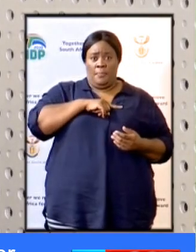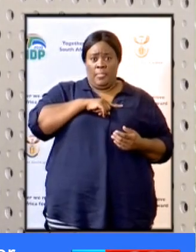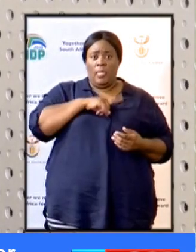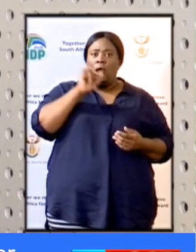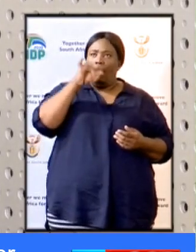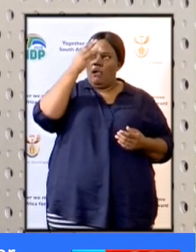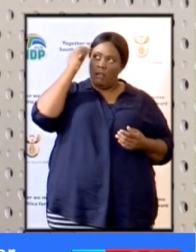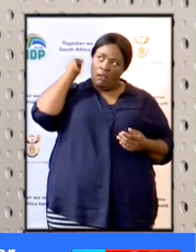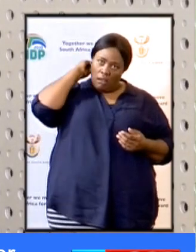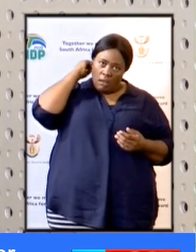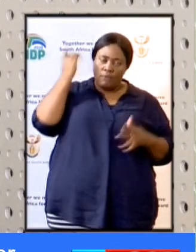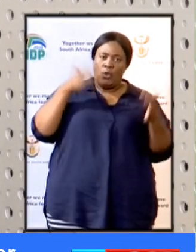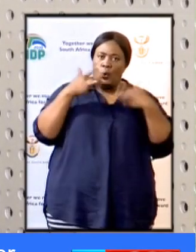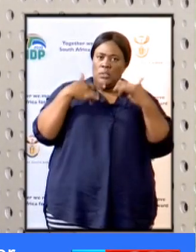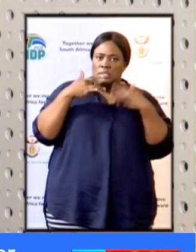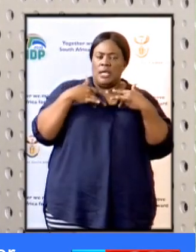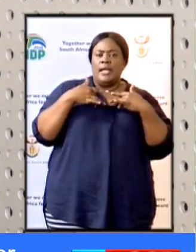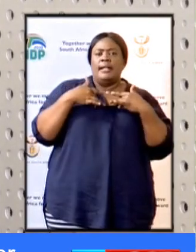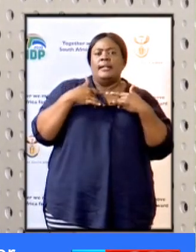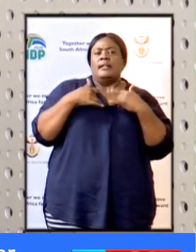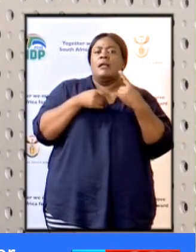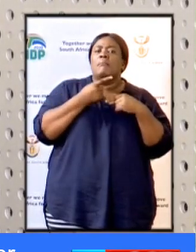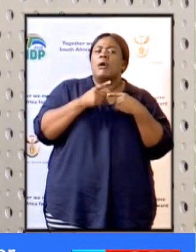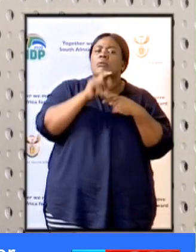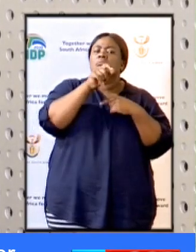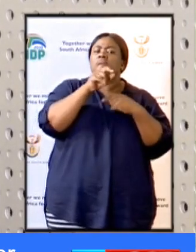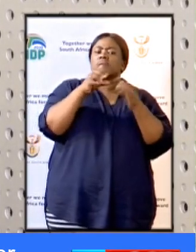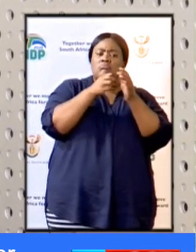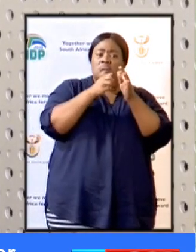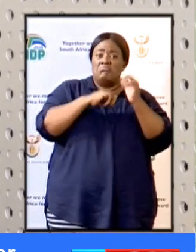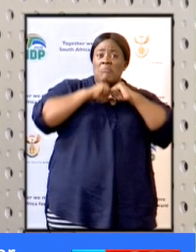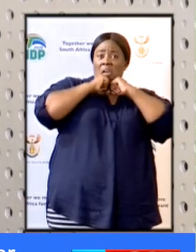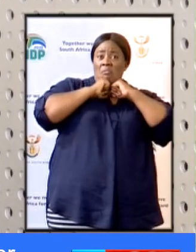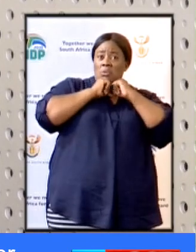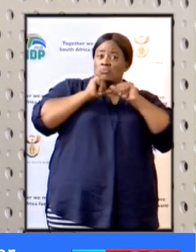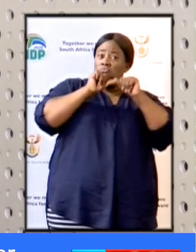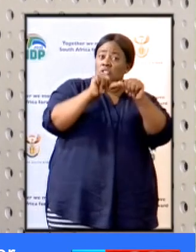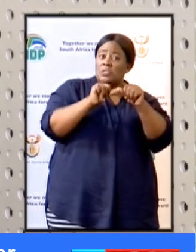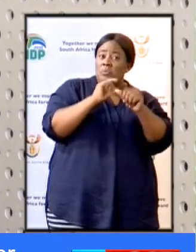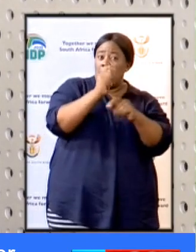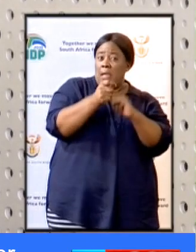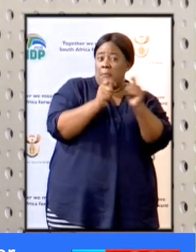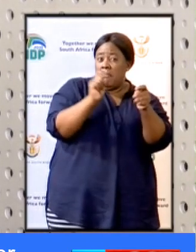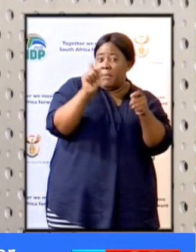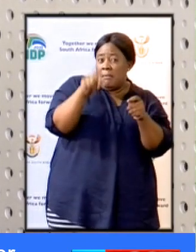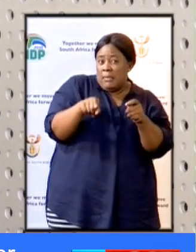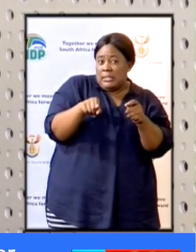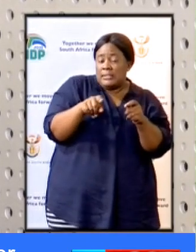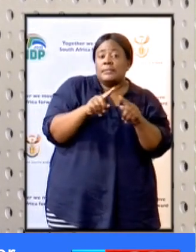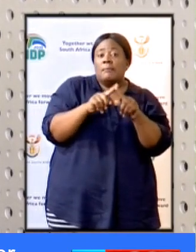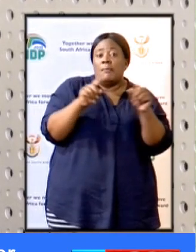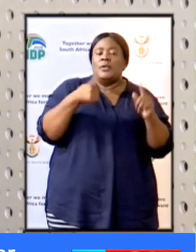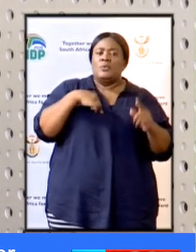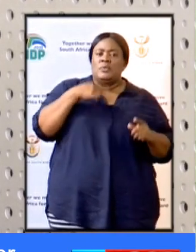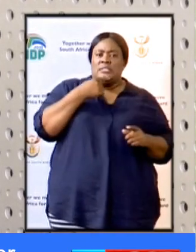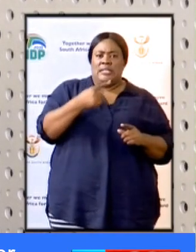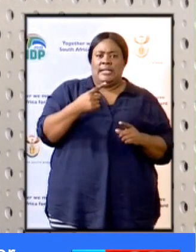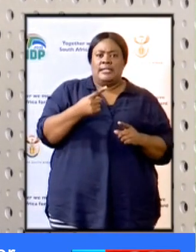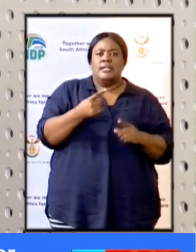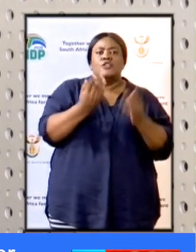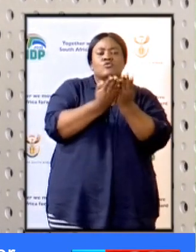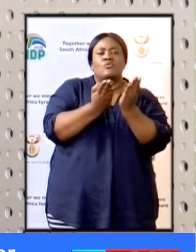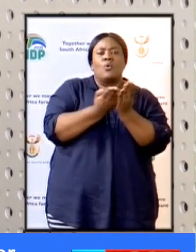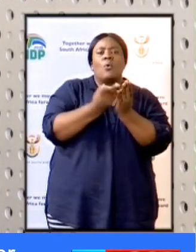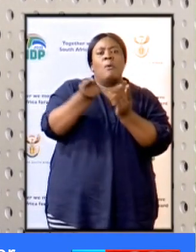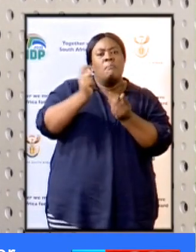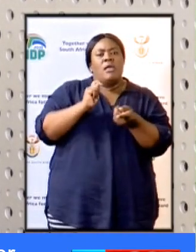of the concern regarding the issue of school fees. And we did indicate that from the start that school fees are